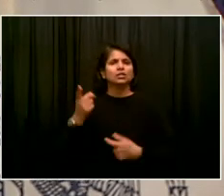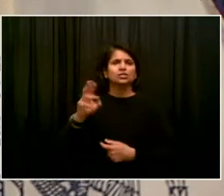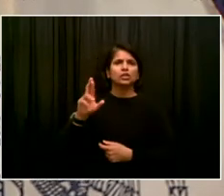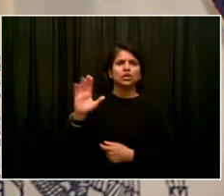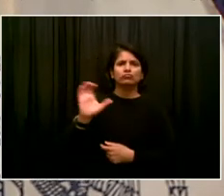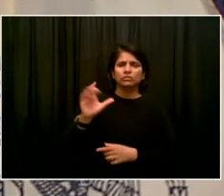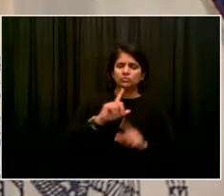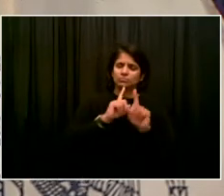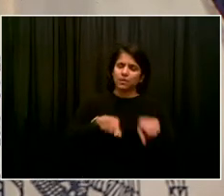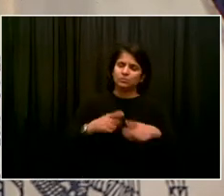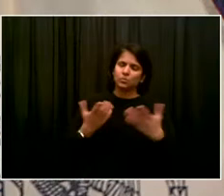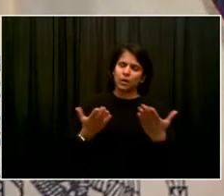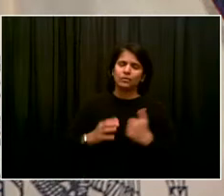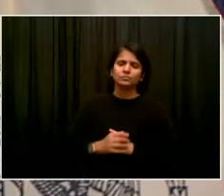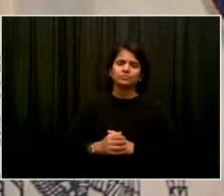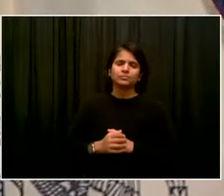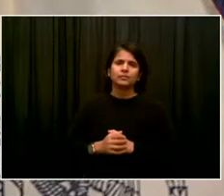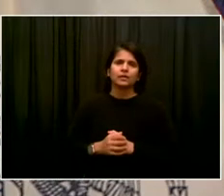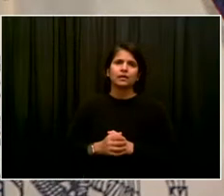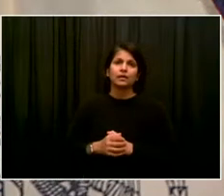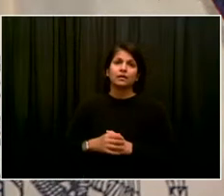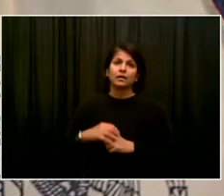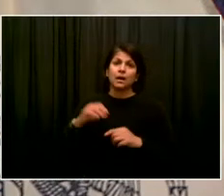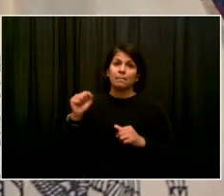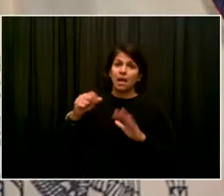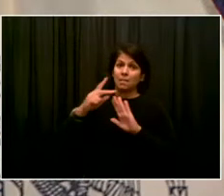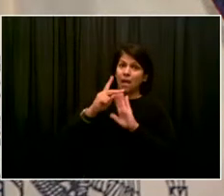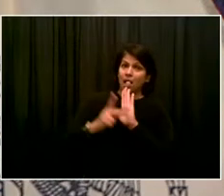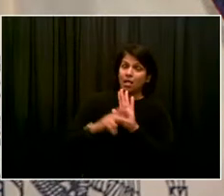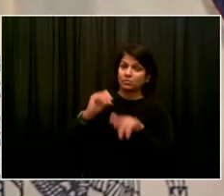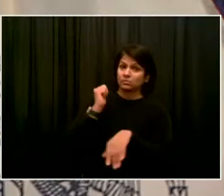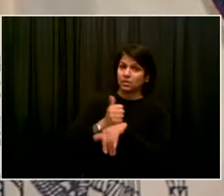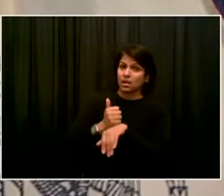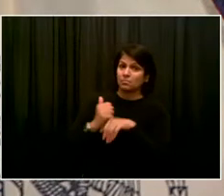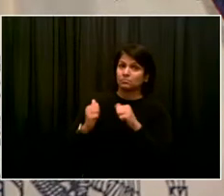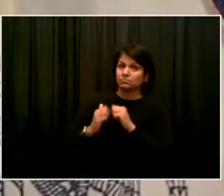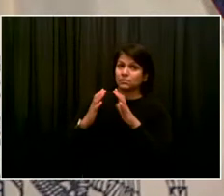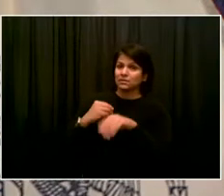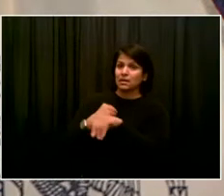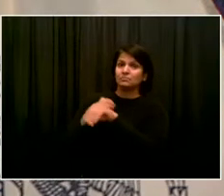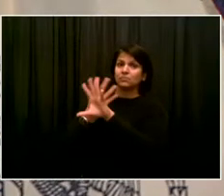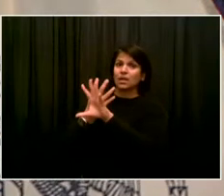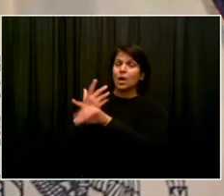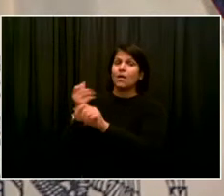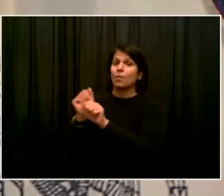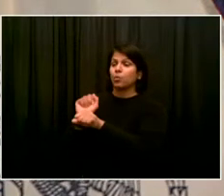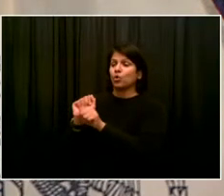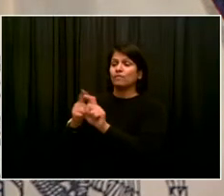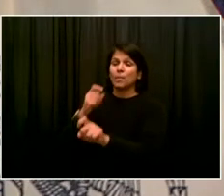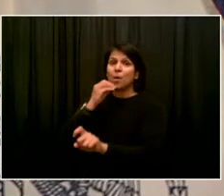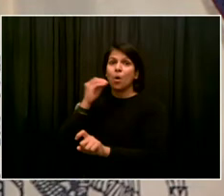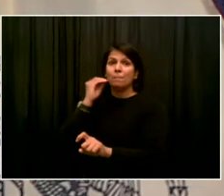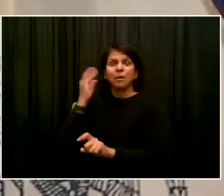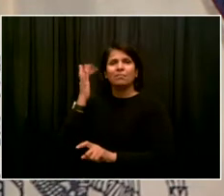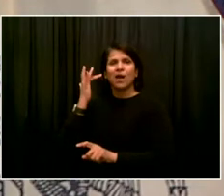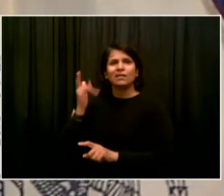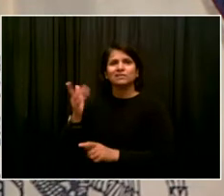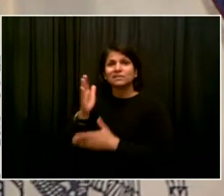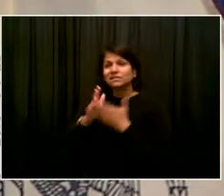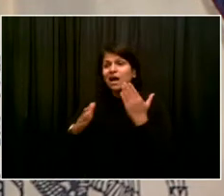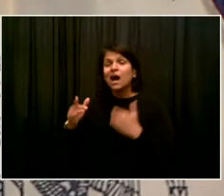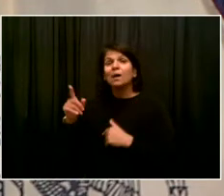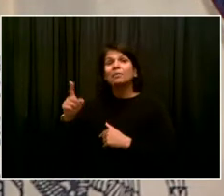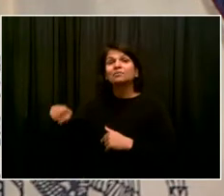effective telework policy, especially as there are reported cluster cases and other issues in city agency